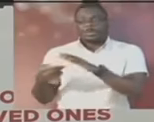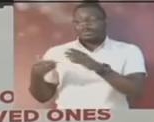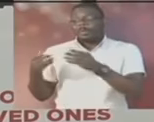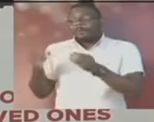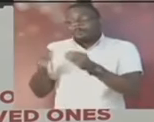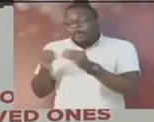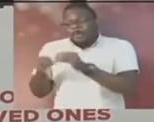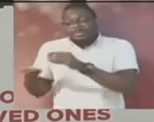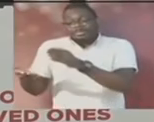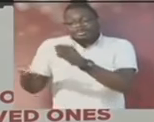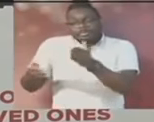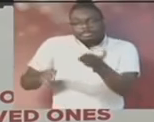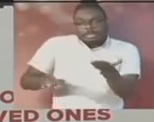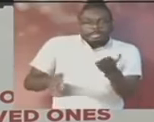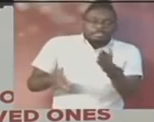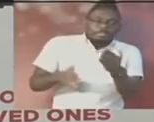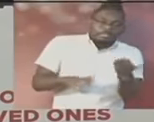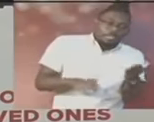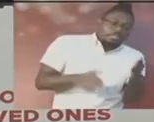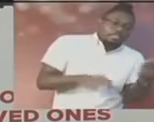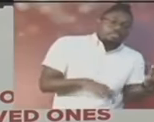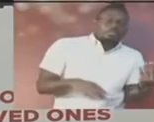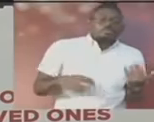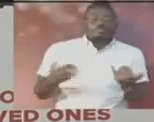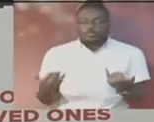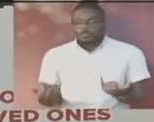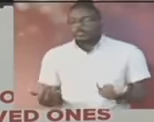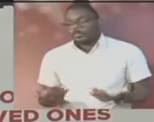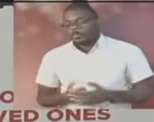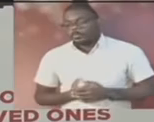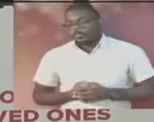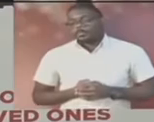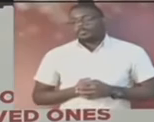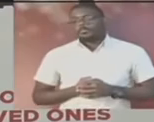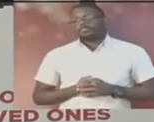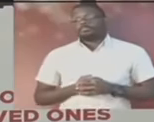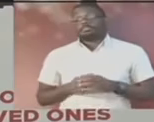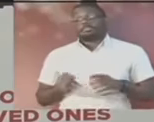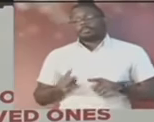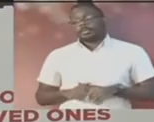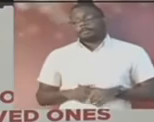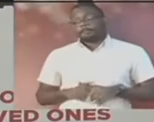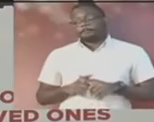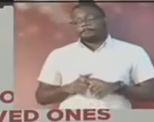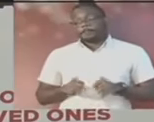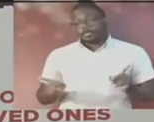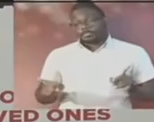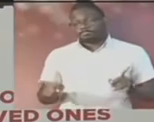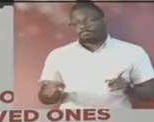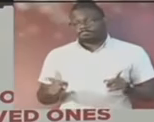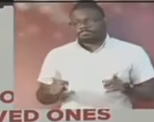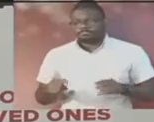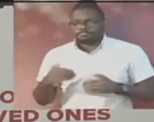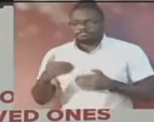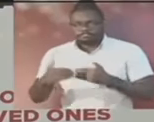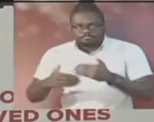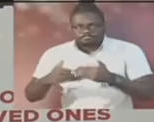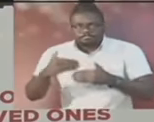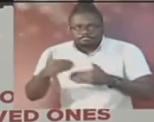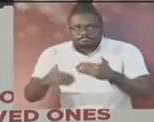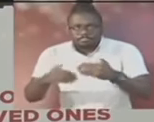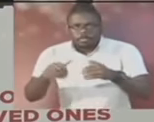the clinical pattern or the clinical course of patients, that is how patients are treated in